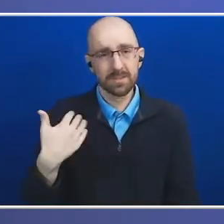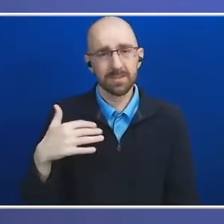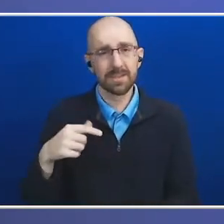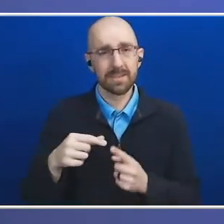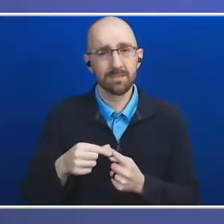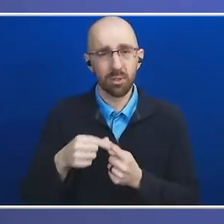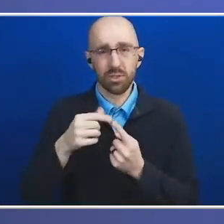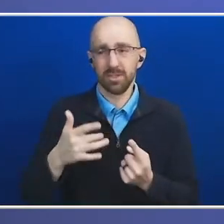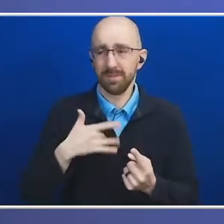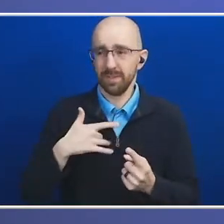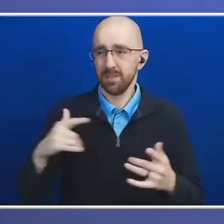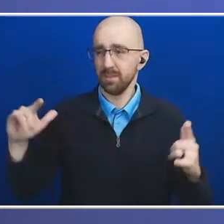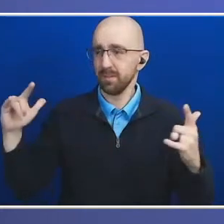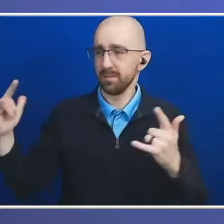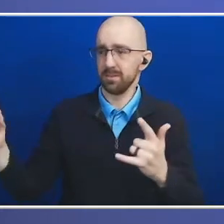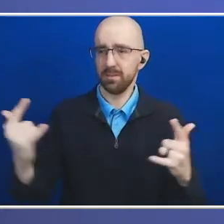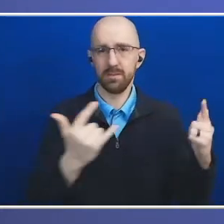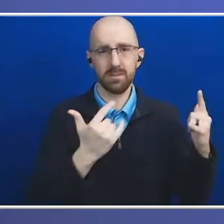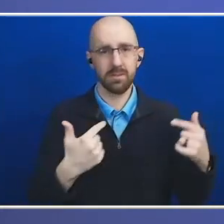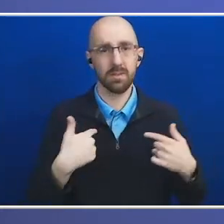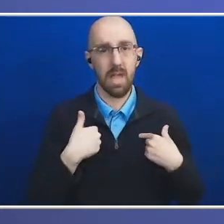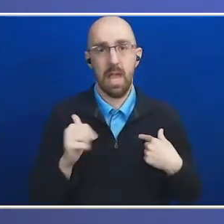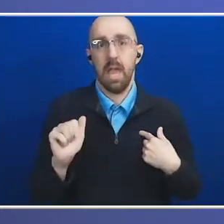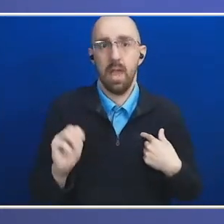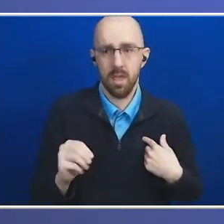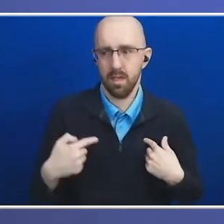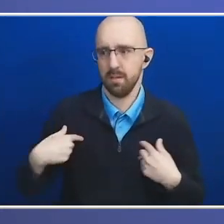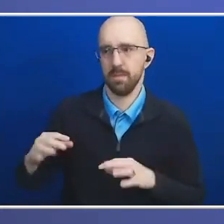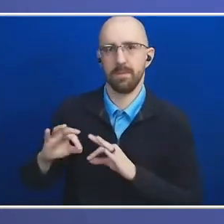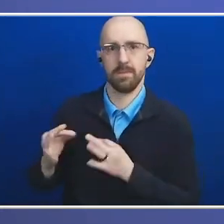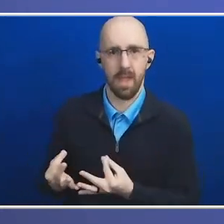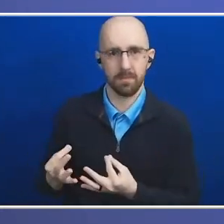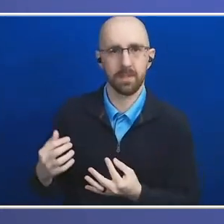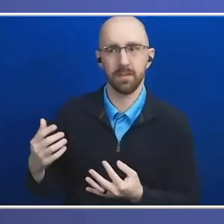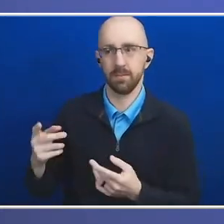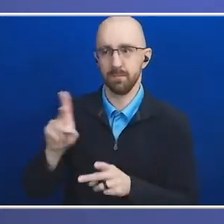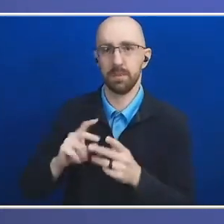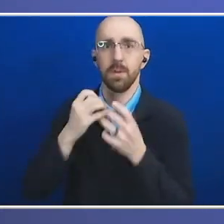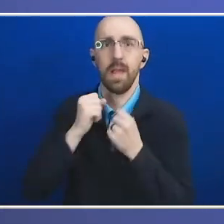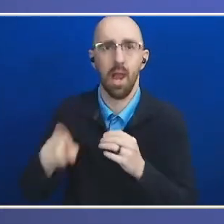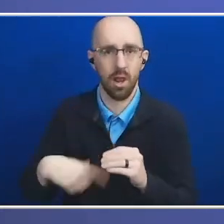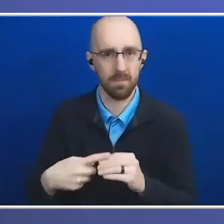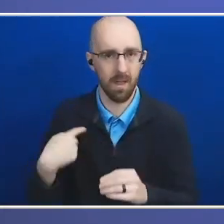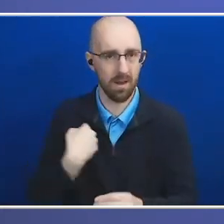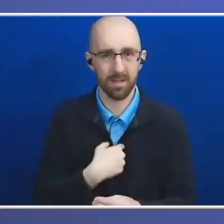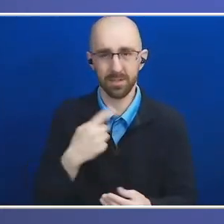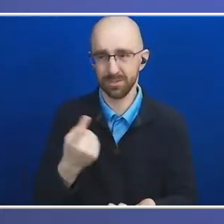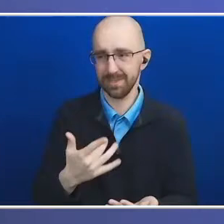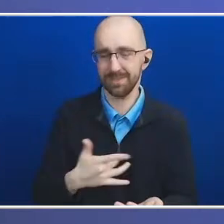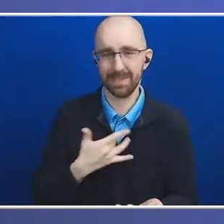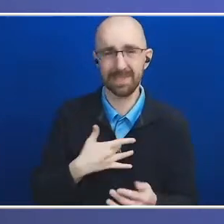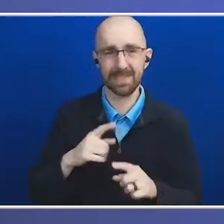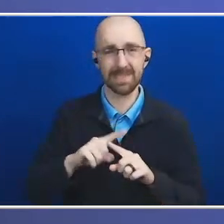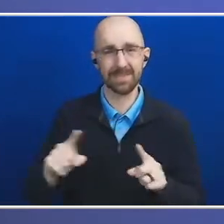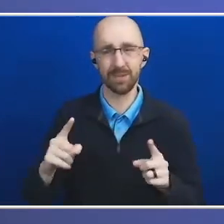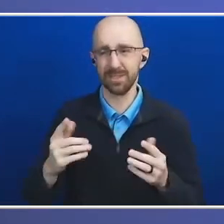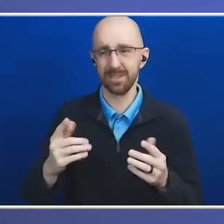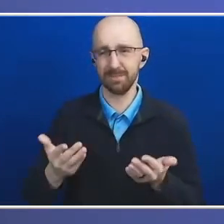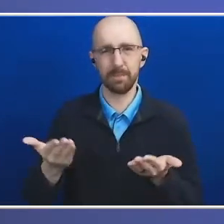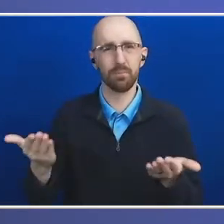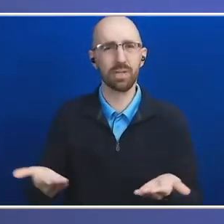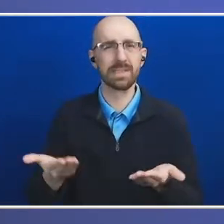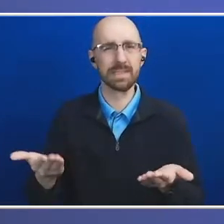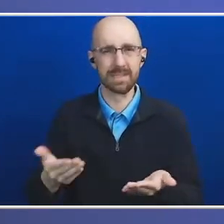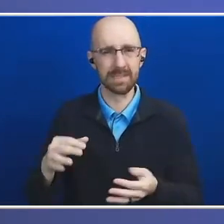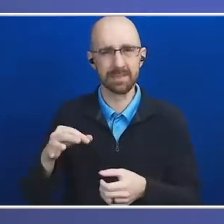are, how loved I am, how cared for we are, and then just kind of feeling a different presence and like that God was with